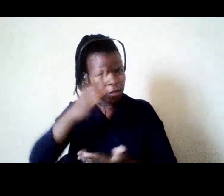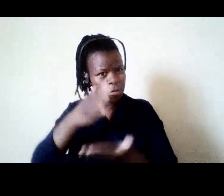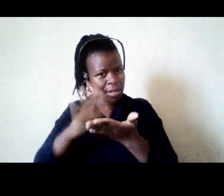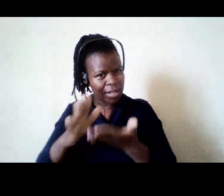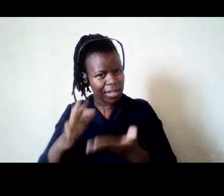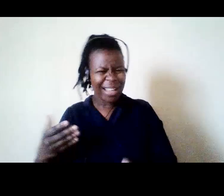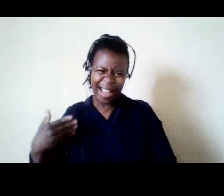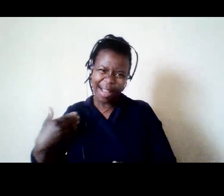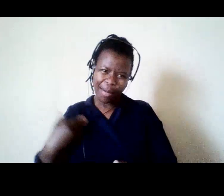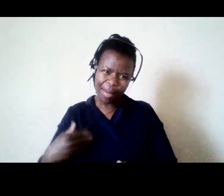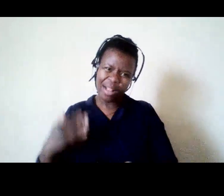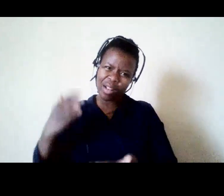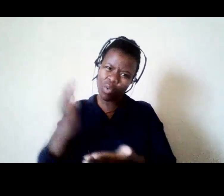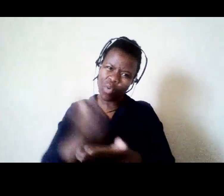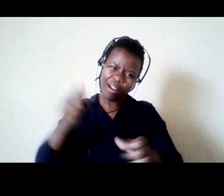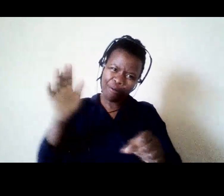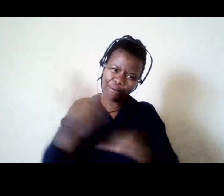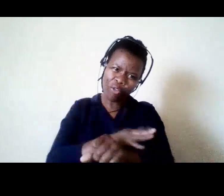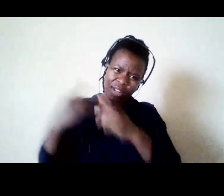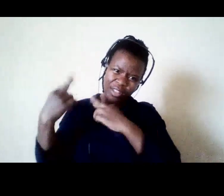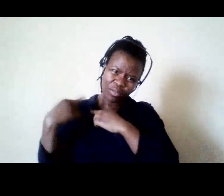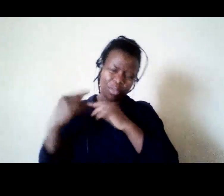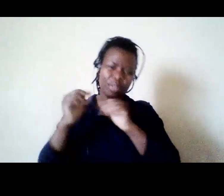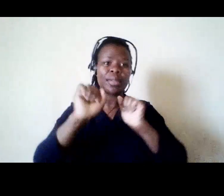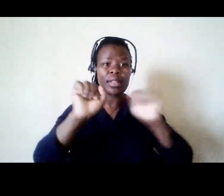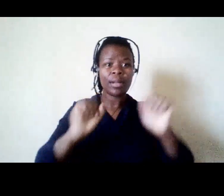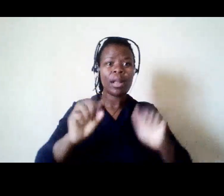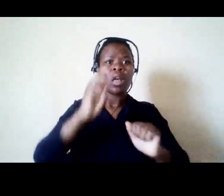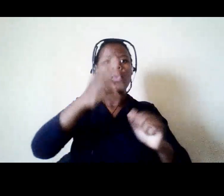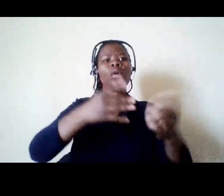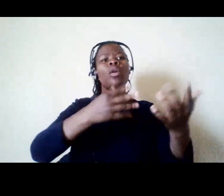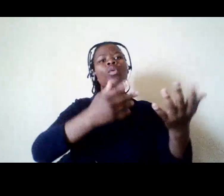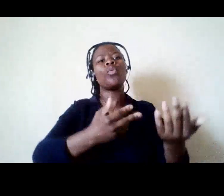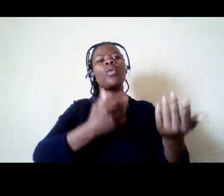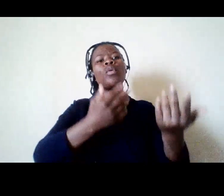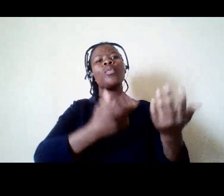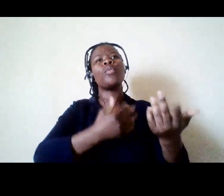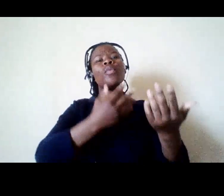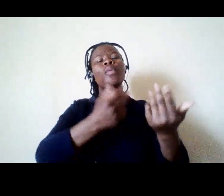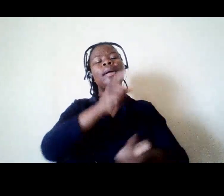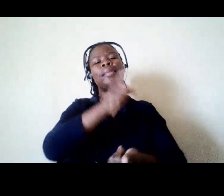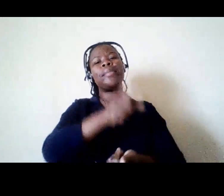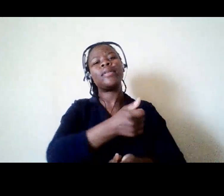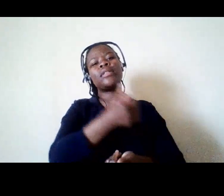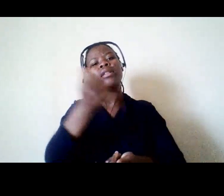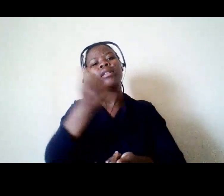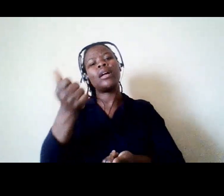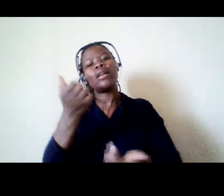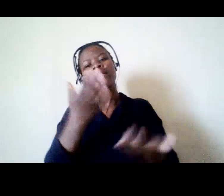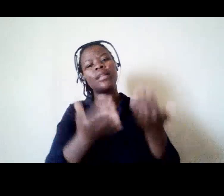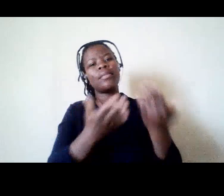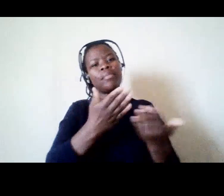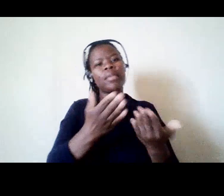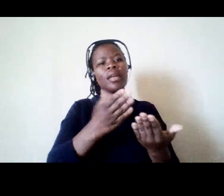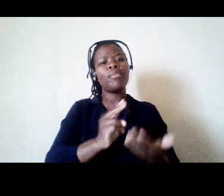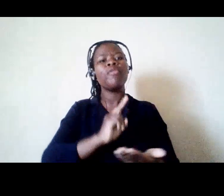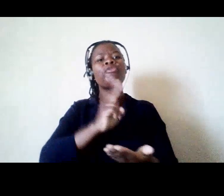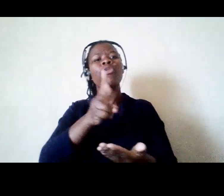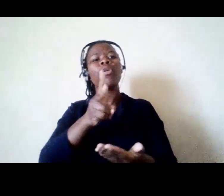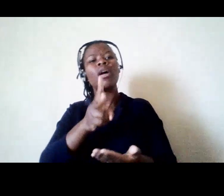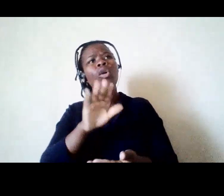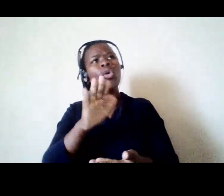the full responsibility, and they will wait for someone with a disability, someone maybe who's vocal, someone maybe who is